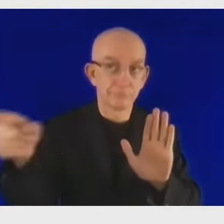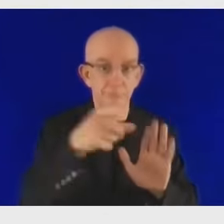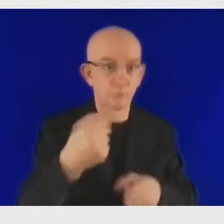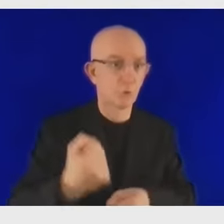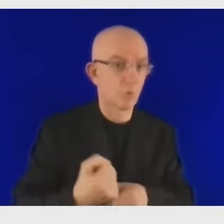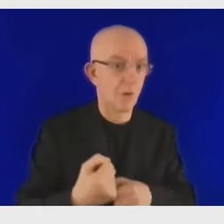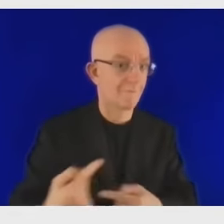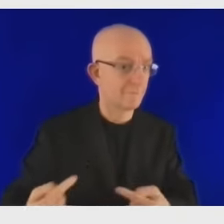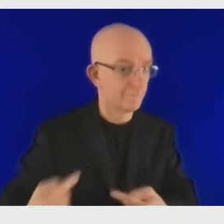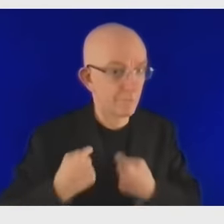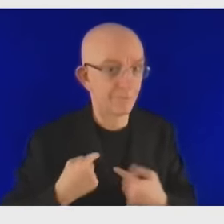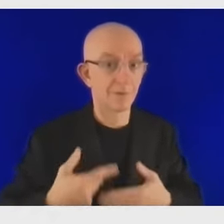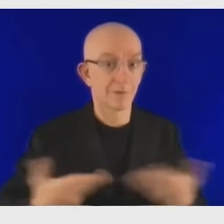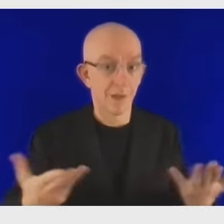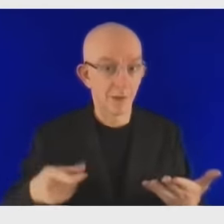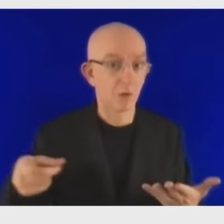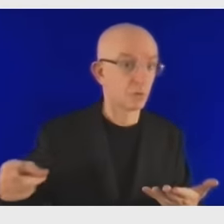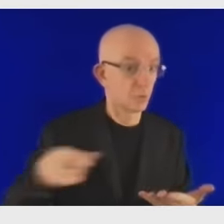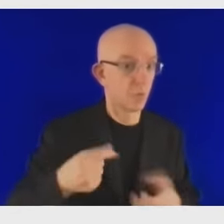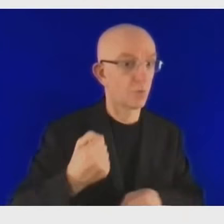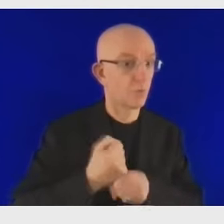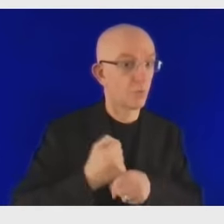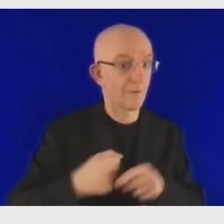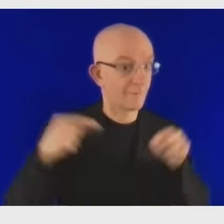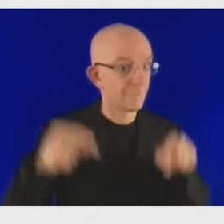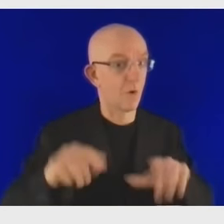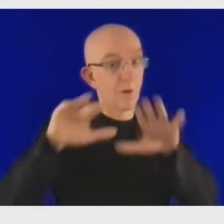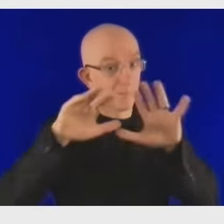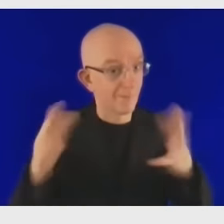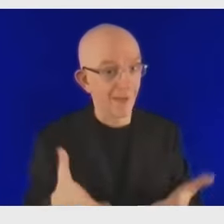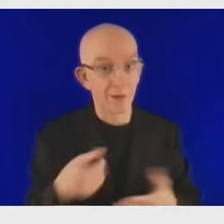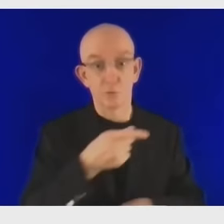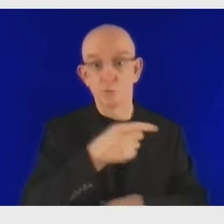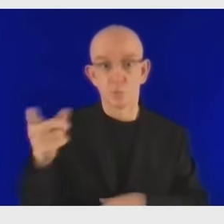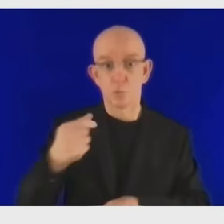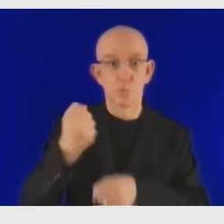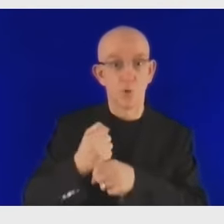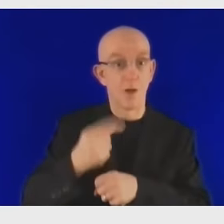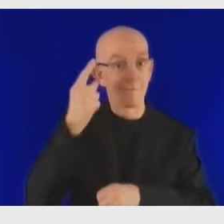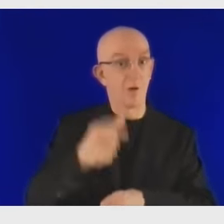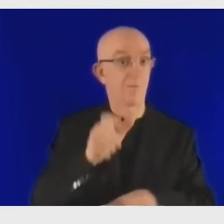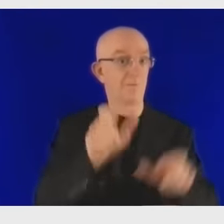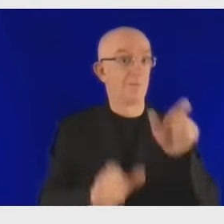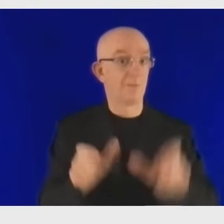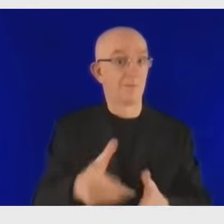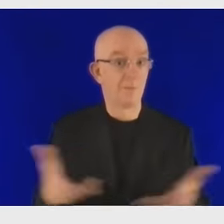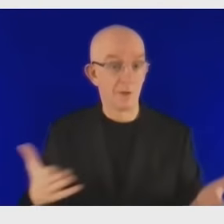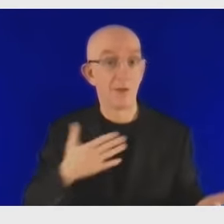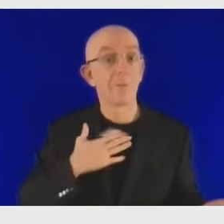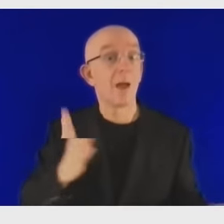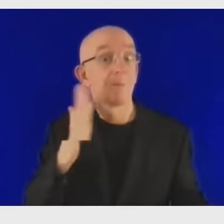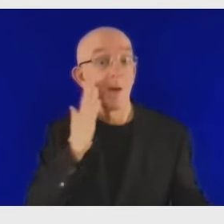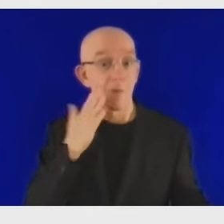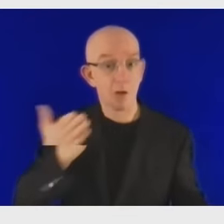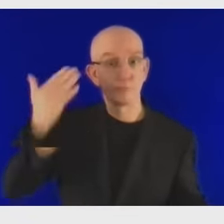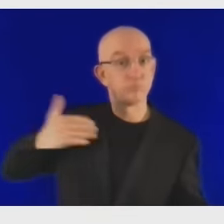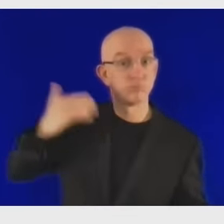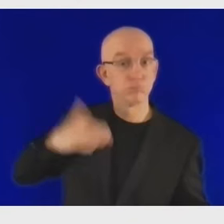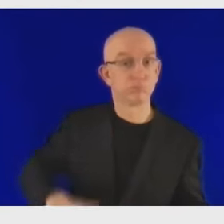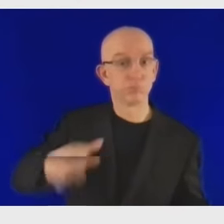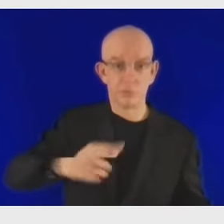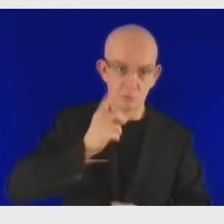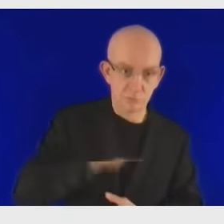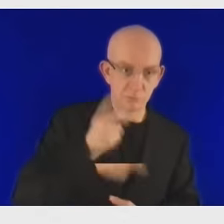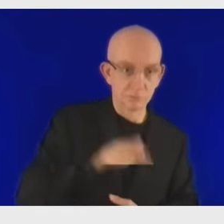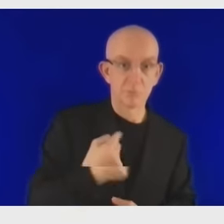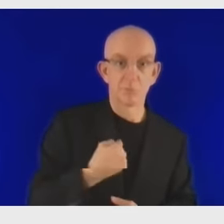stolen this from a movie, but that there's a head and there's a neck, and you always go for the neck, because the neck is what turns the head. And so that's what we're talking about when